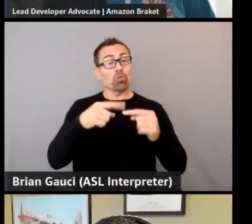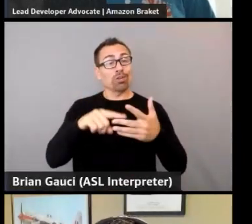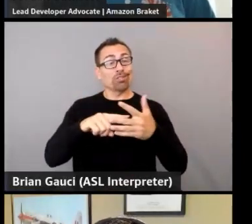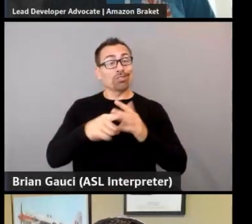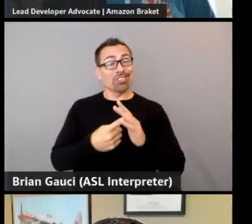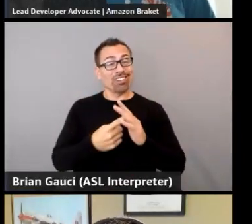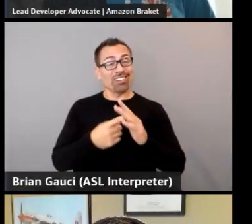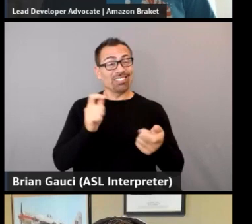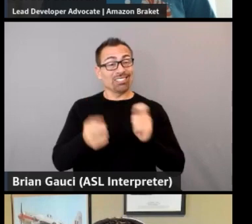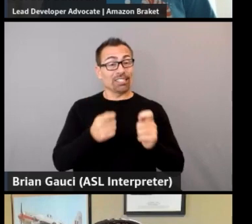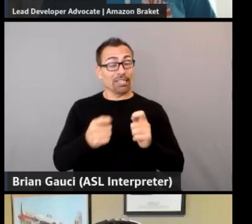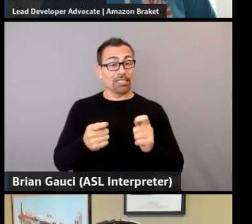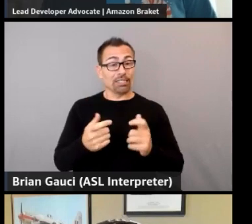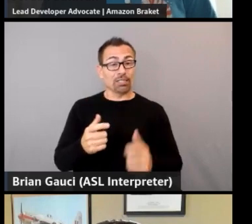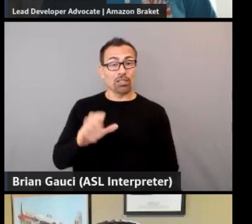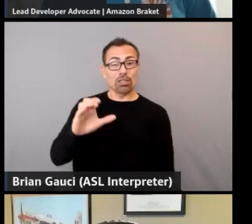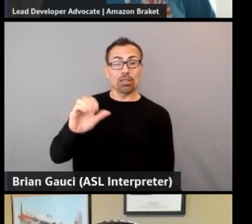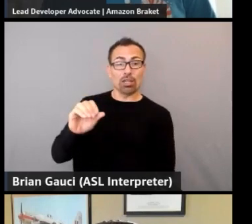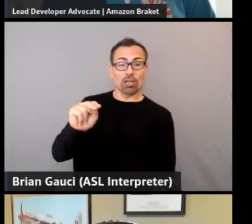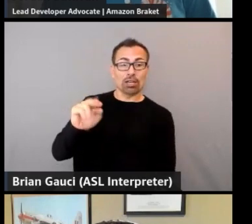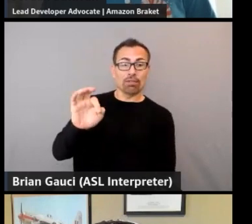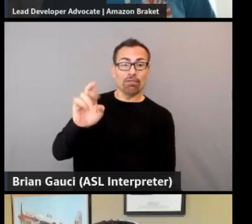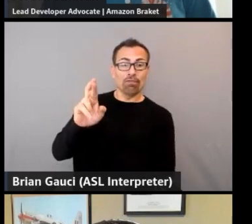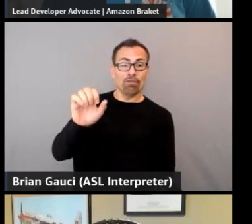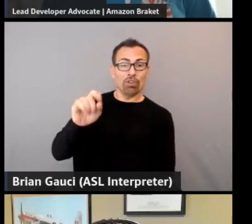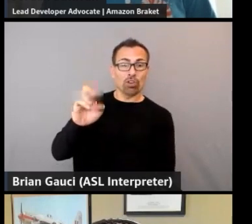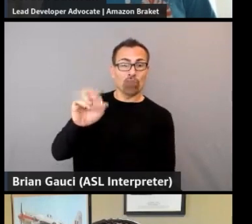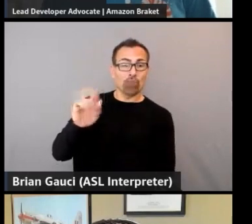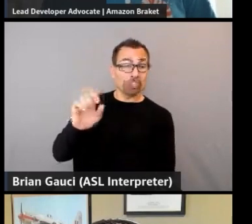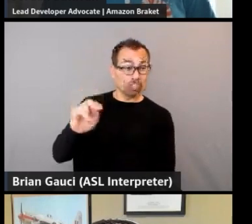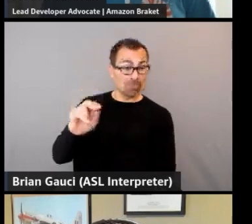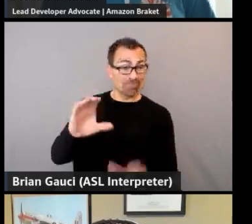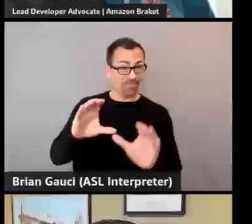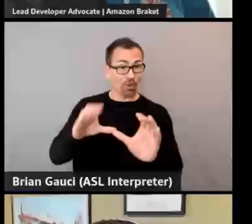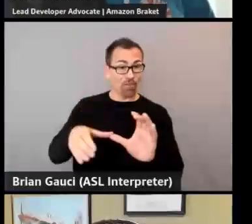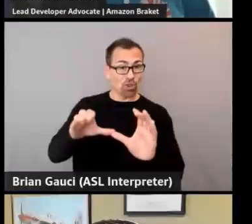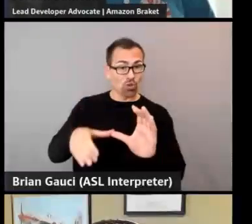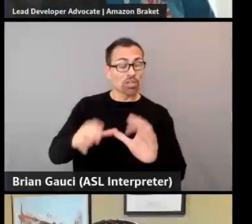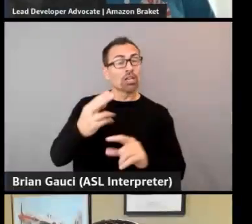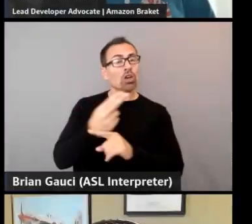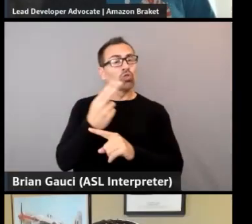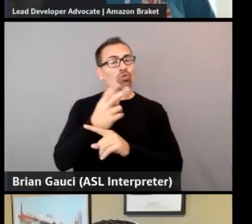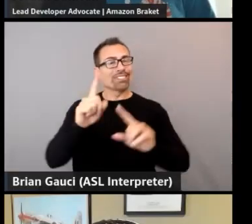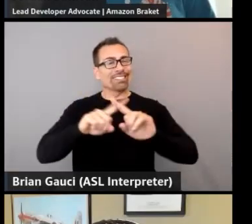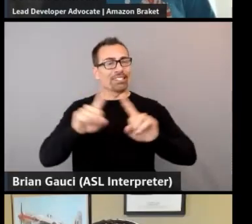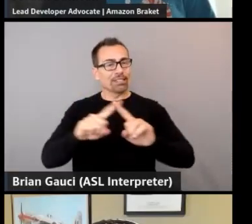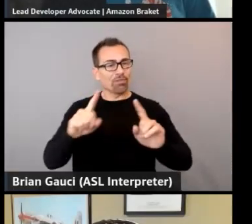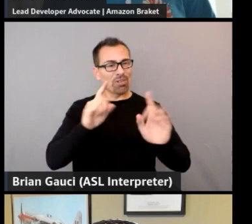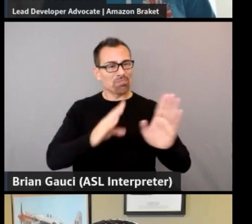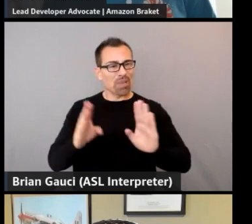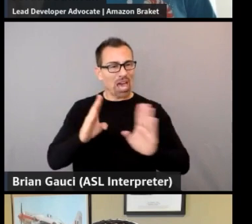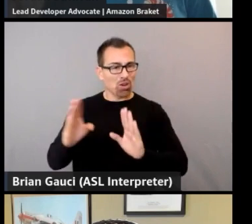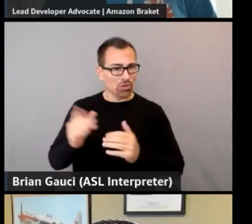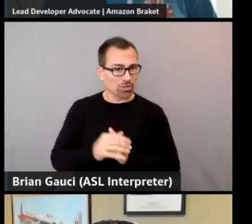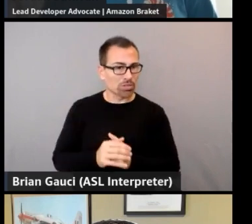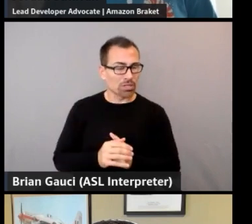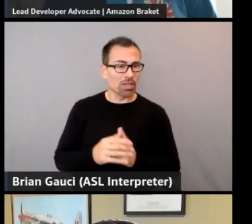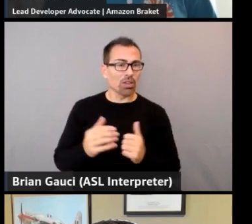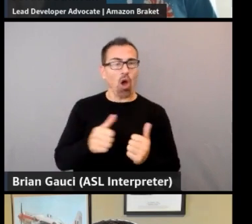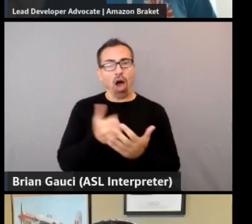changing those configurations. And you start using a different patterns, and other phases of matter